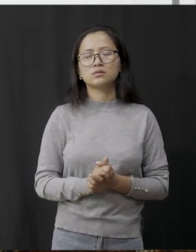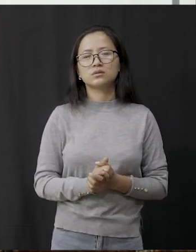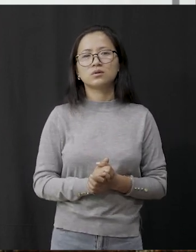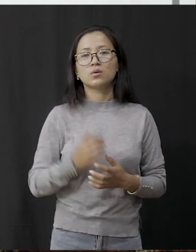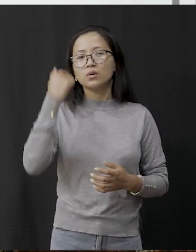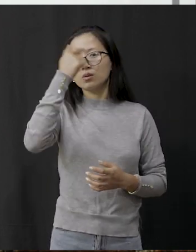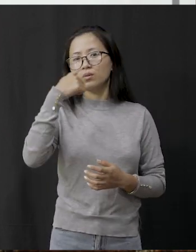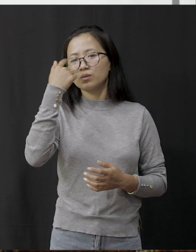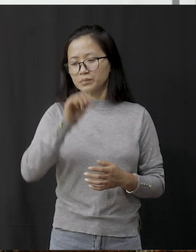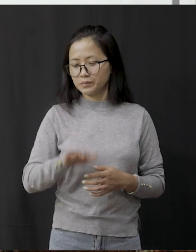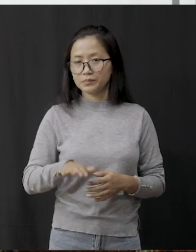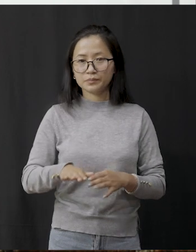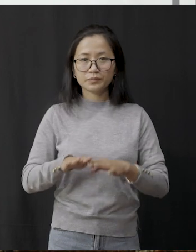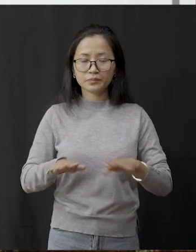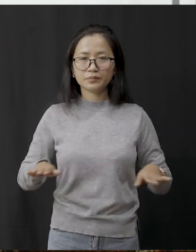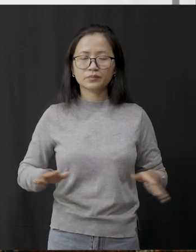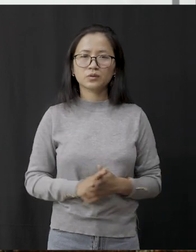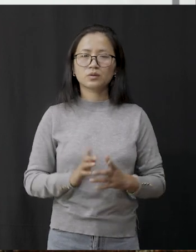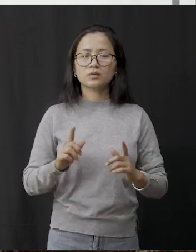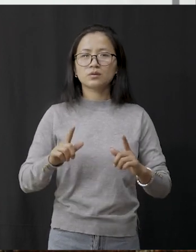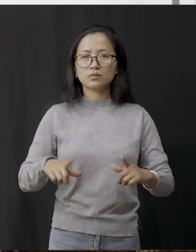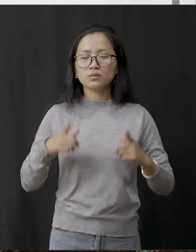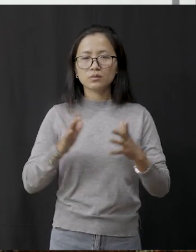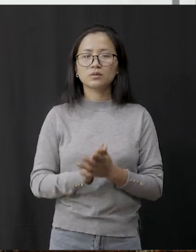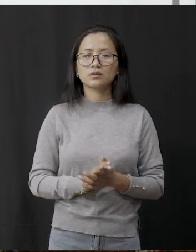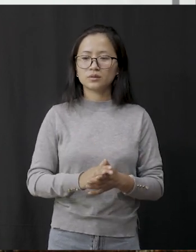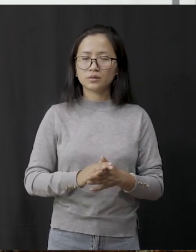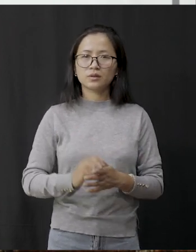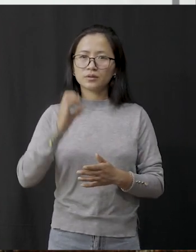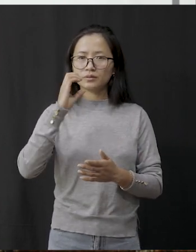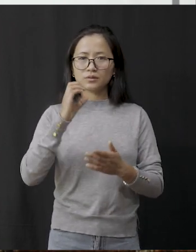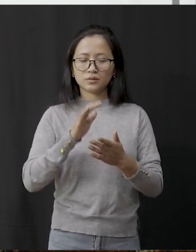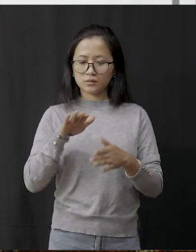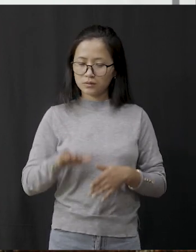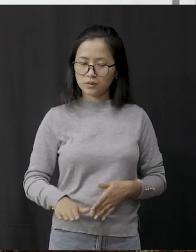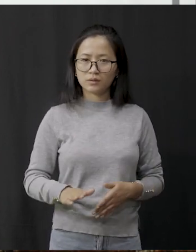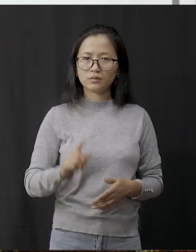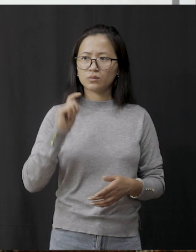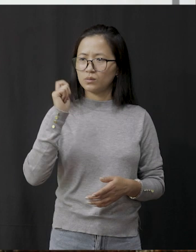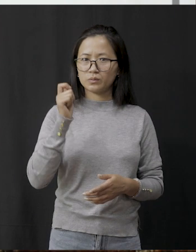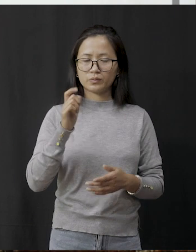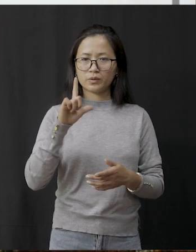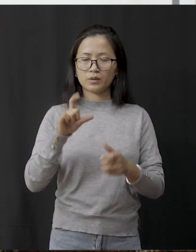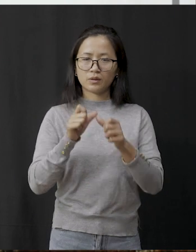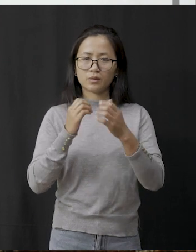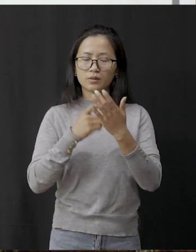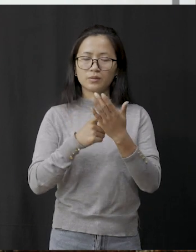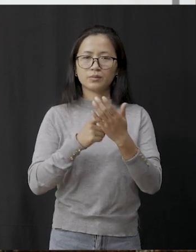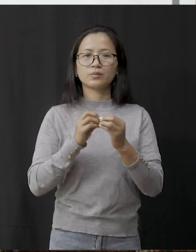children who works for their livelihood, we call child labor. Okay?